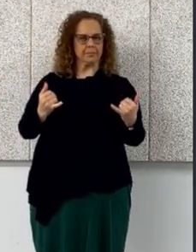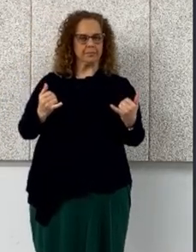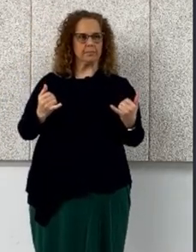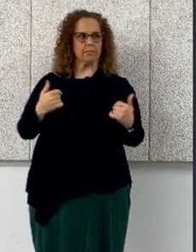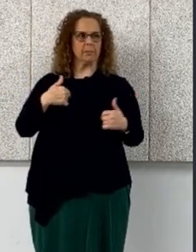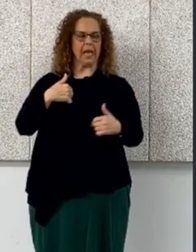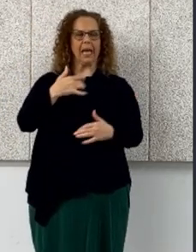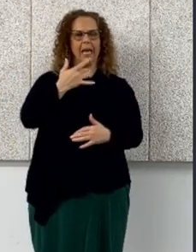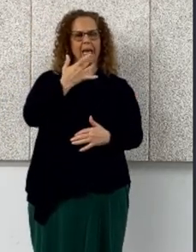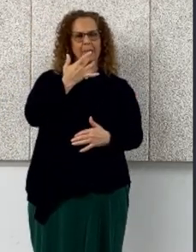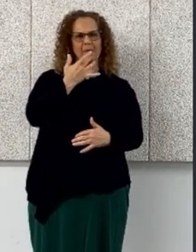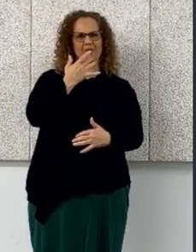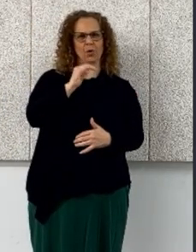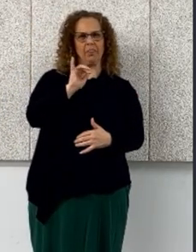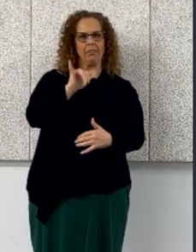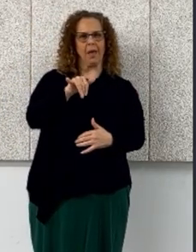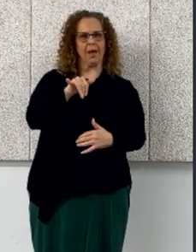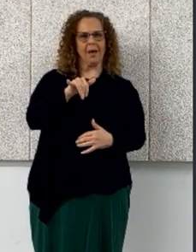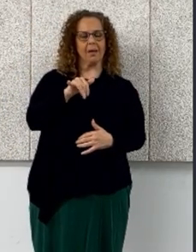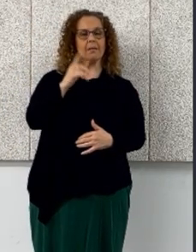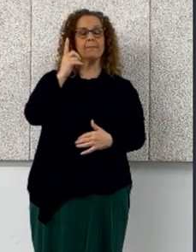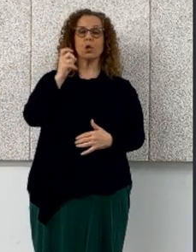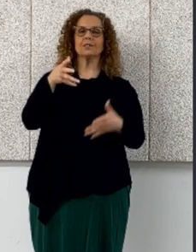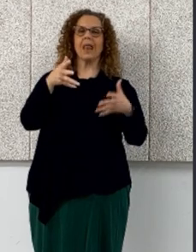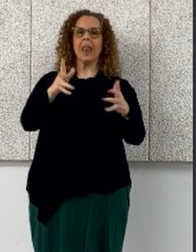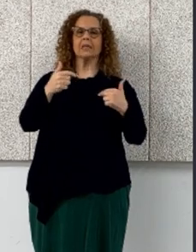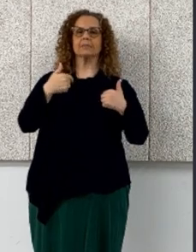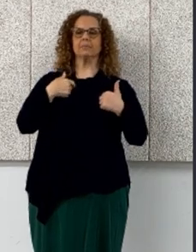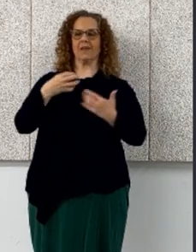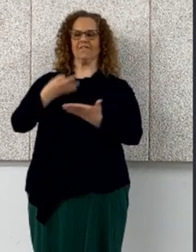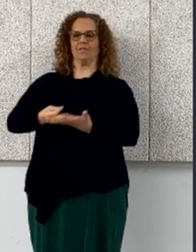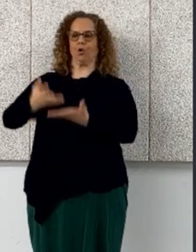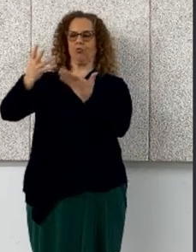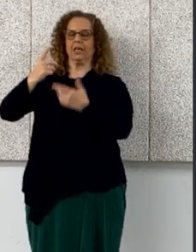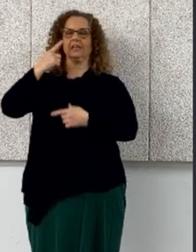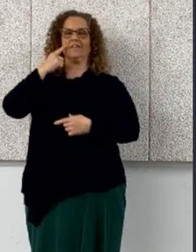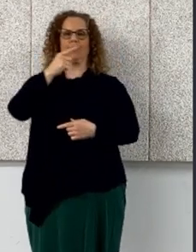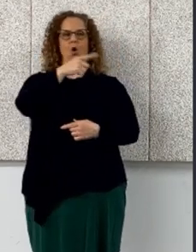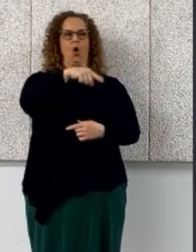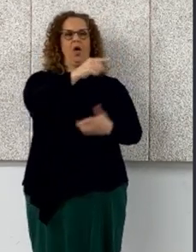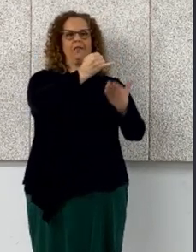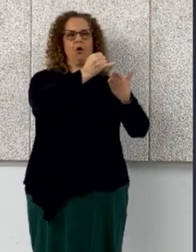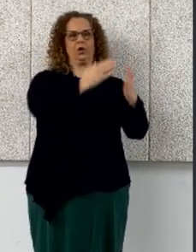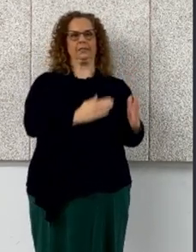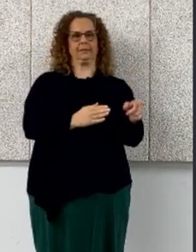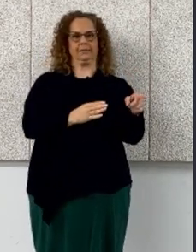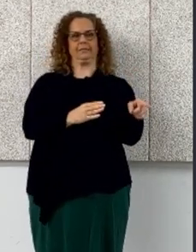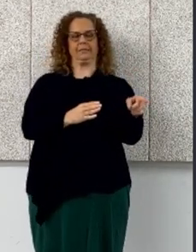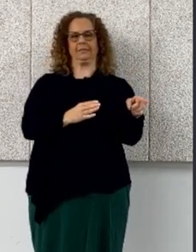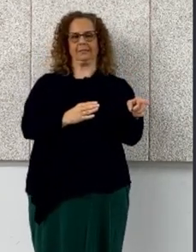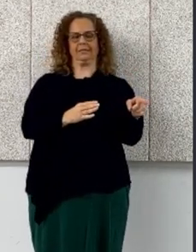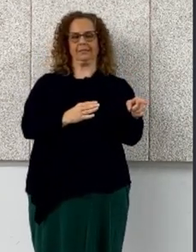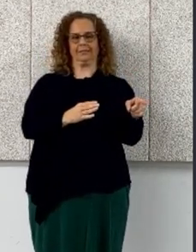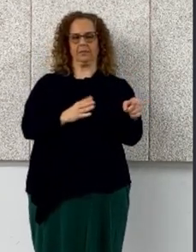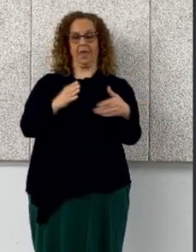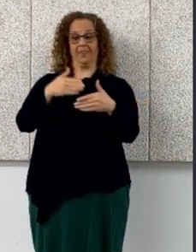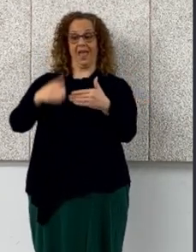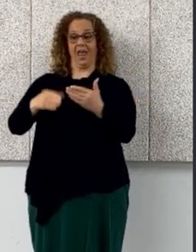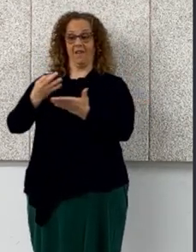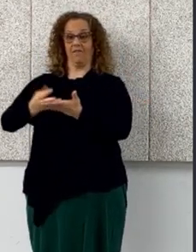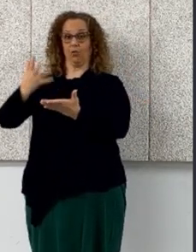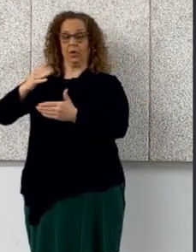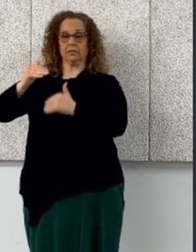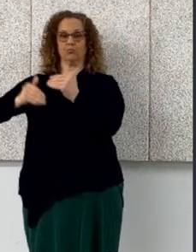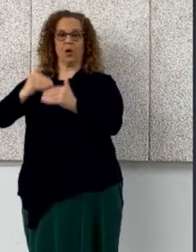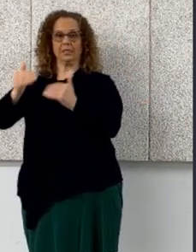I prefer that, because it's allowing me to say, let me raise money for the artist. And sometimes at the end of that process, when it feels